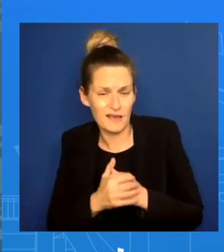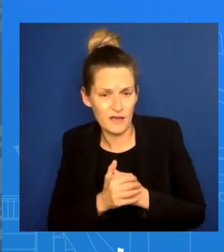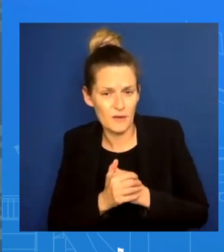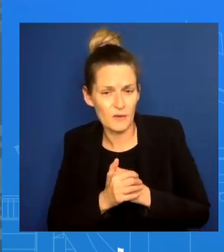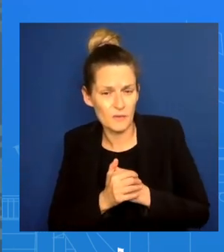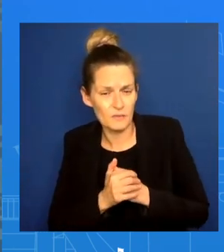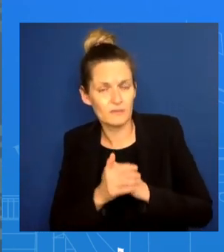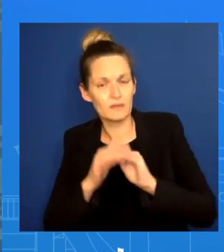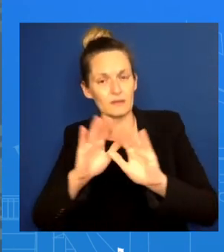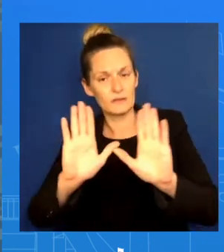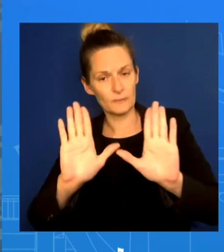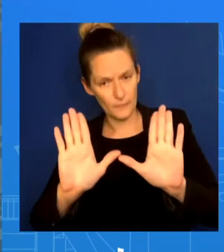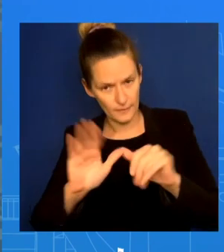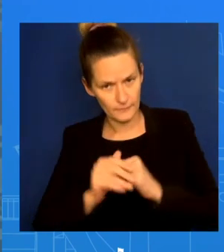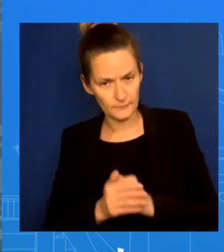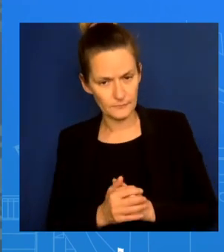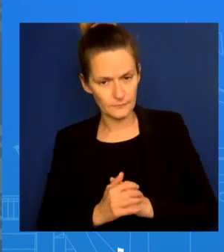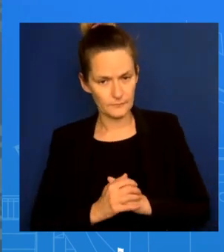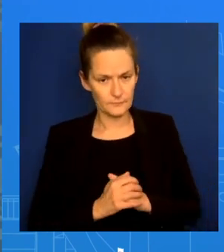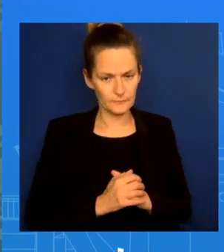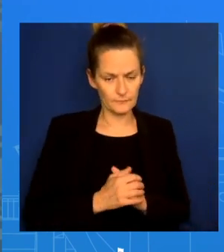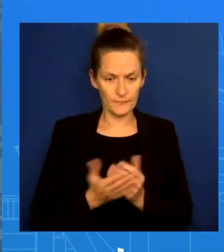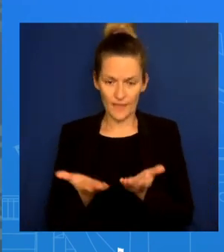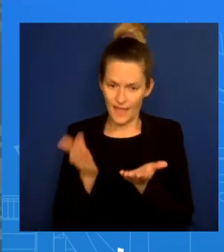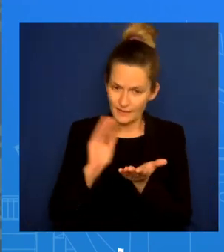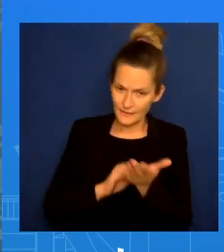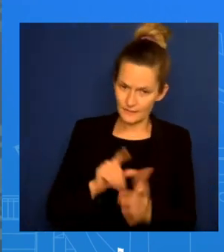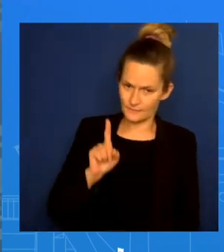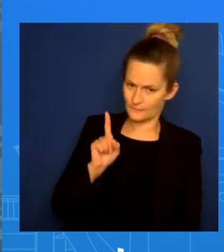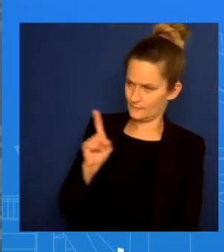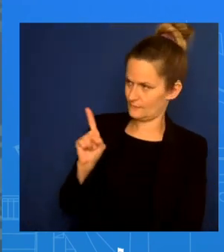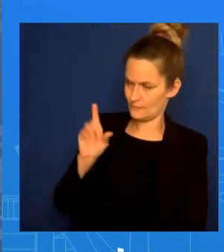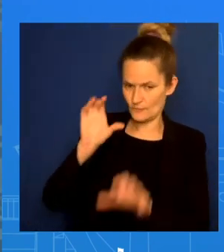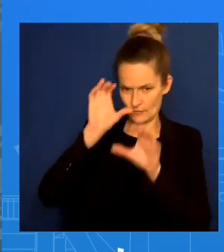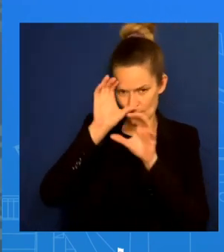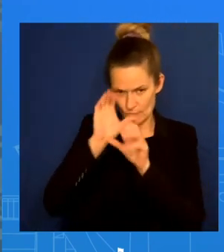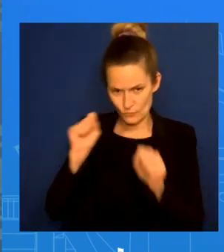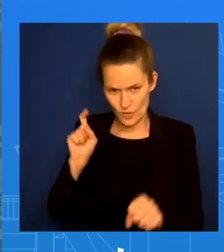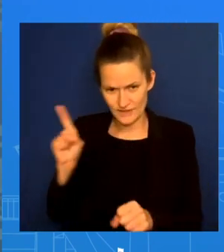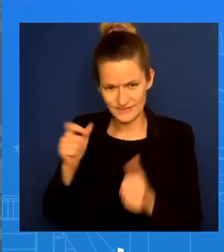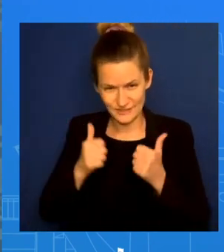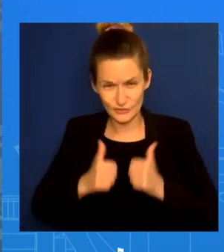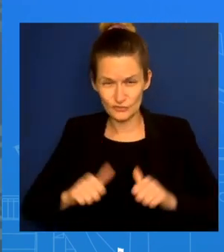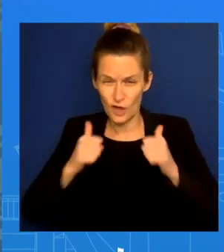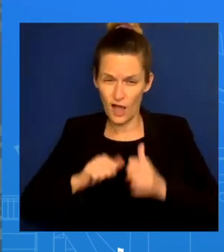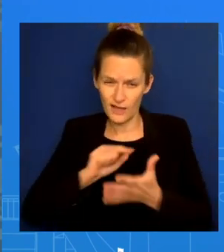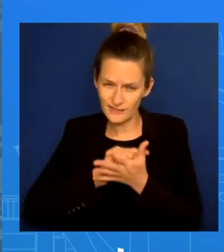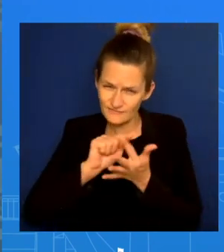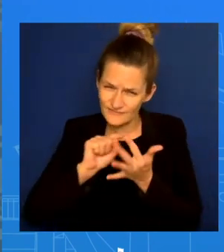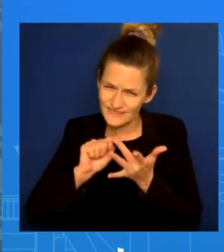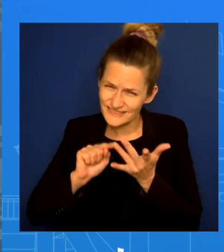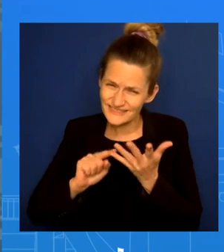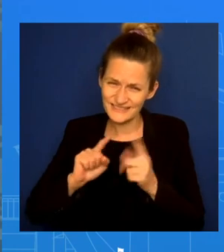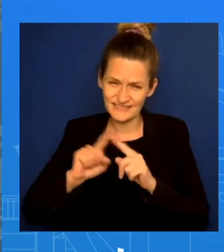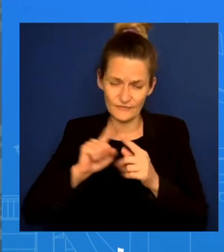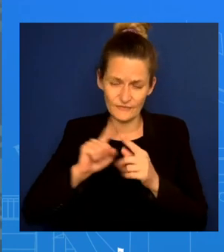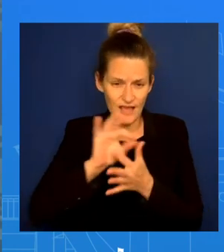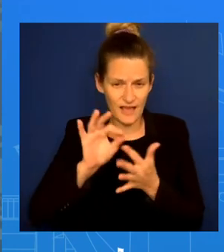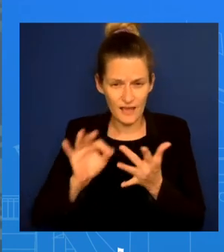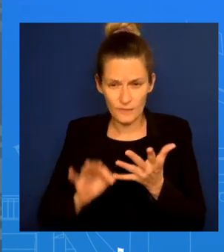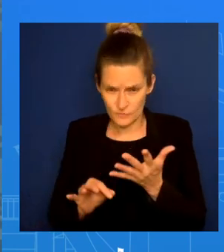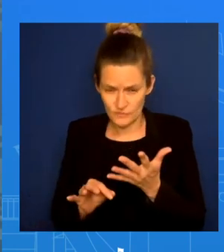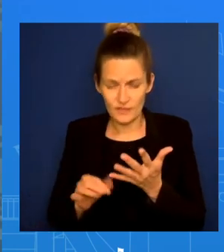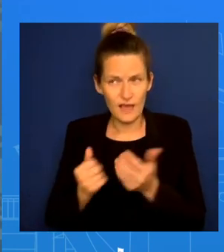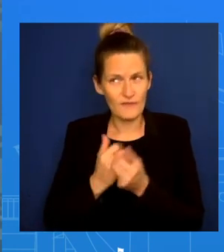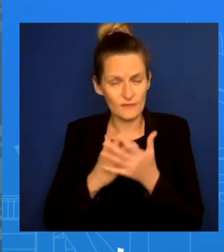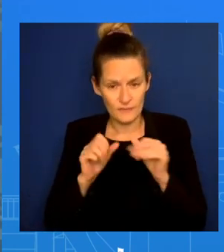past several months has taken action to make sure that we do everything that we can to give American families some relief. That's